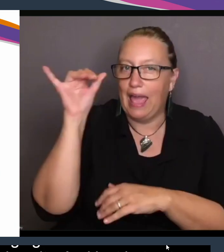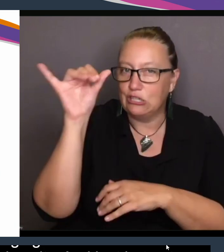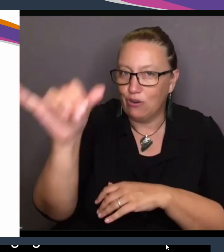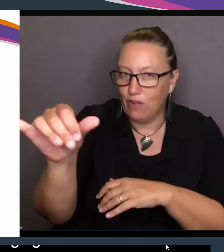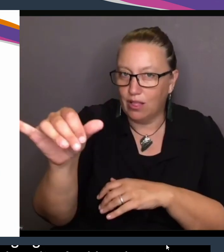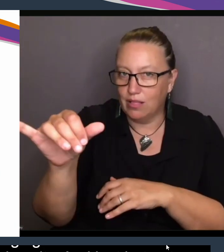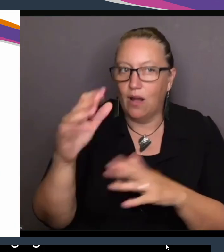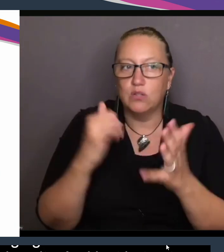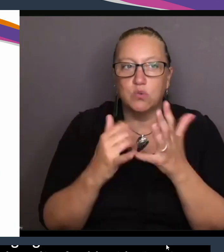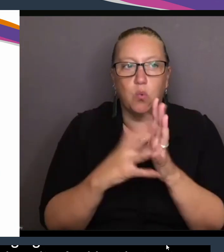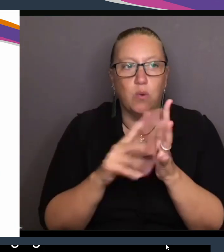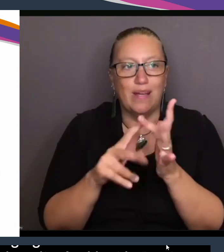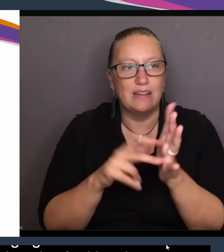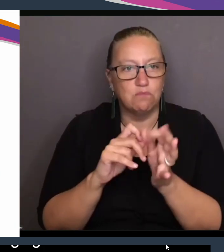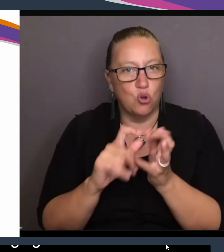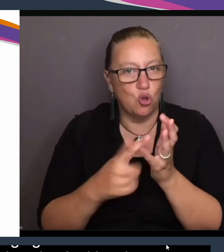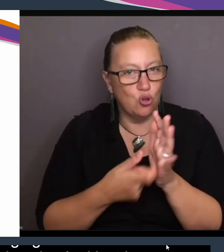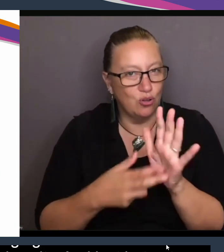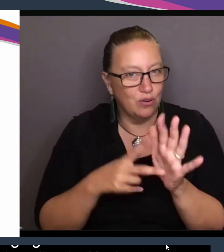to everyone.